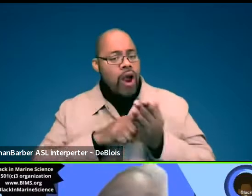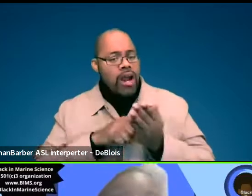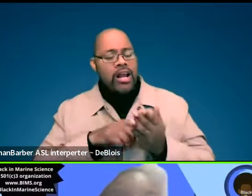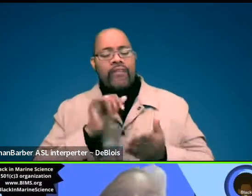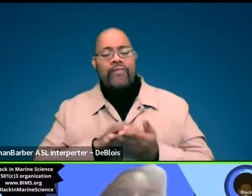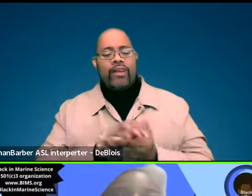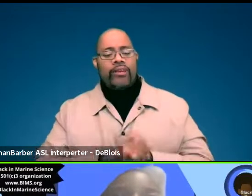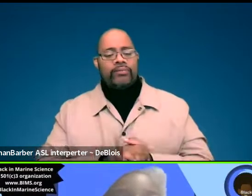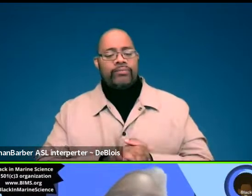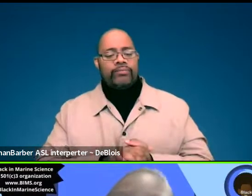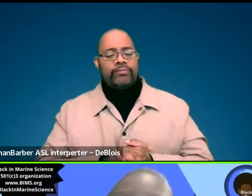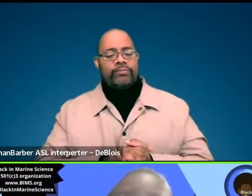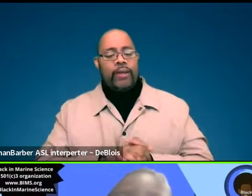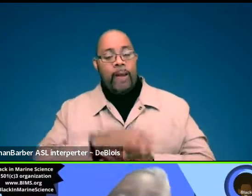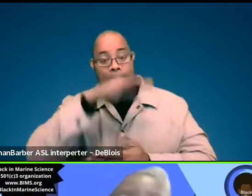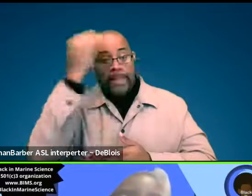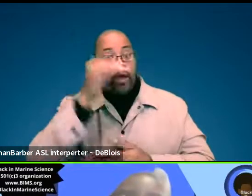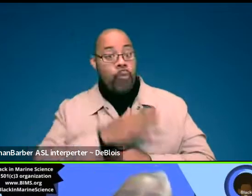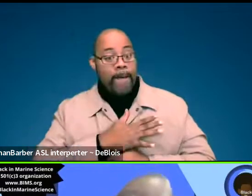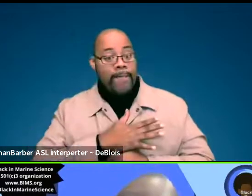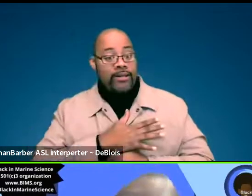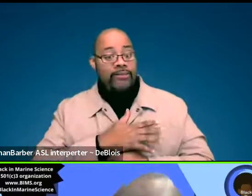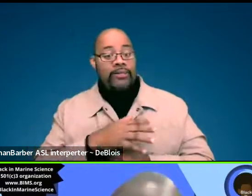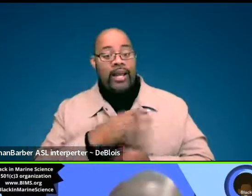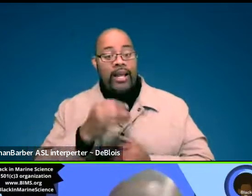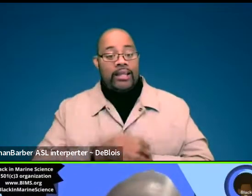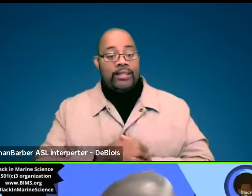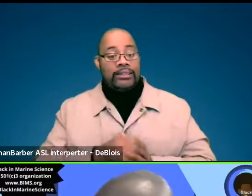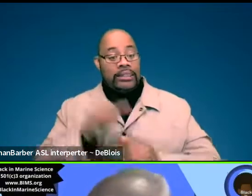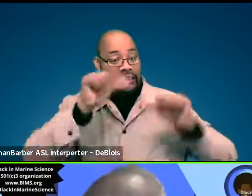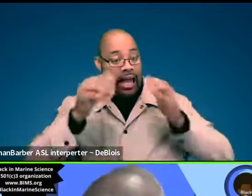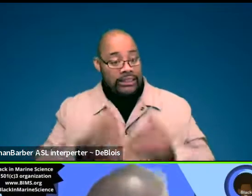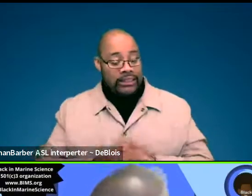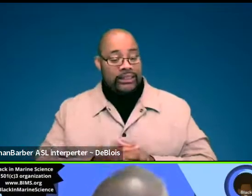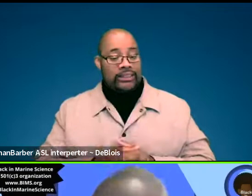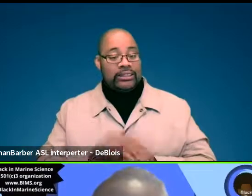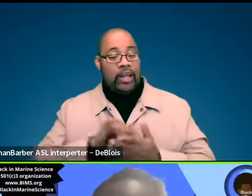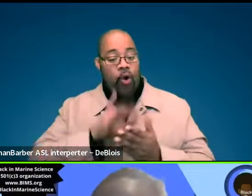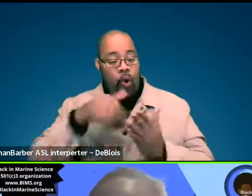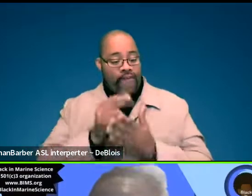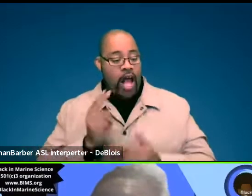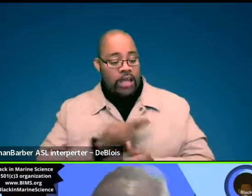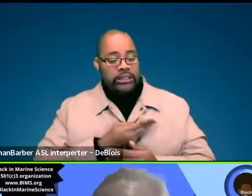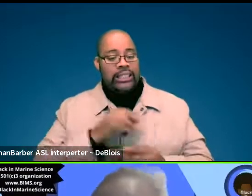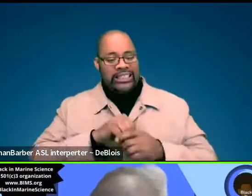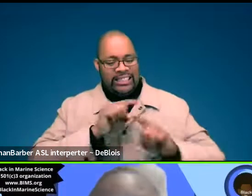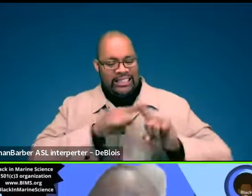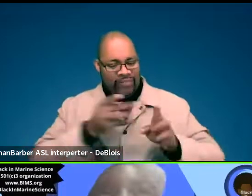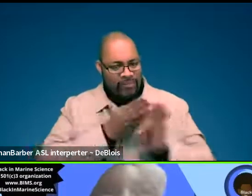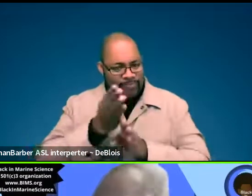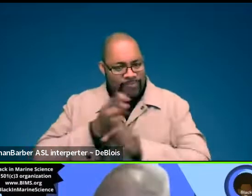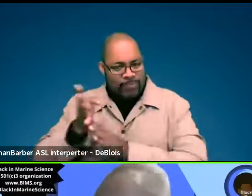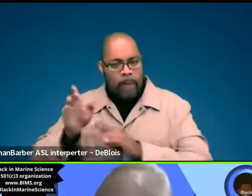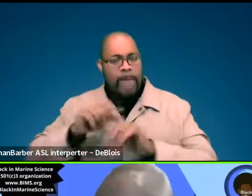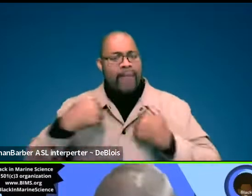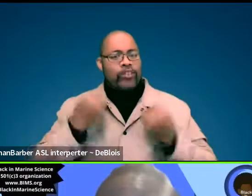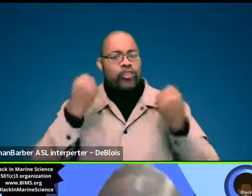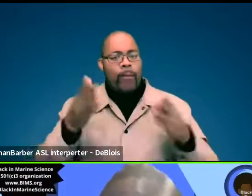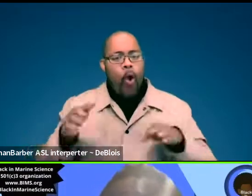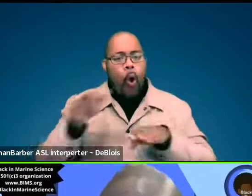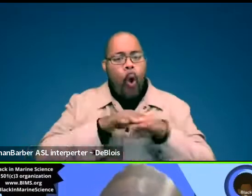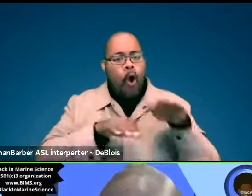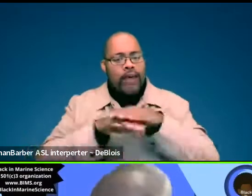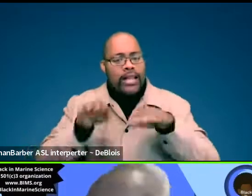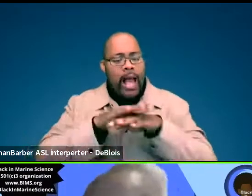that Black women and scientists, right, that all of us are in these different disciplines, but there's so much overlap